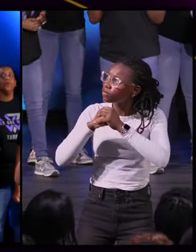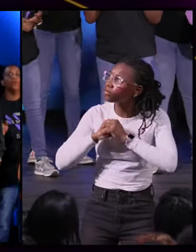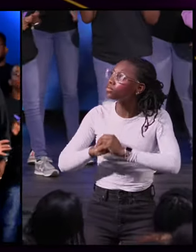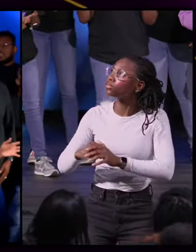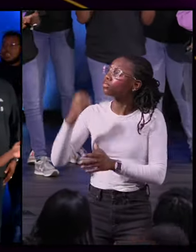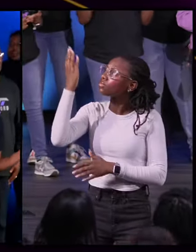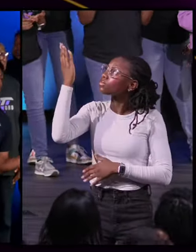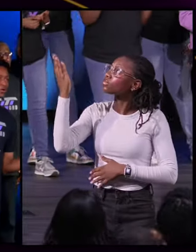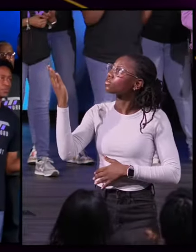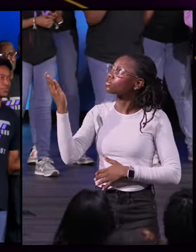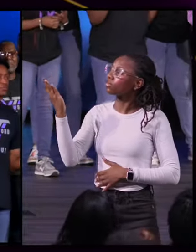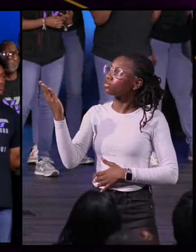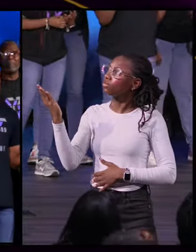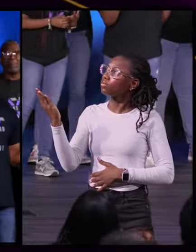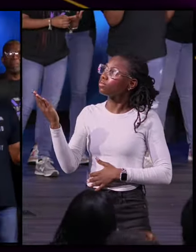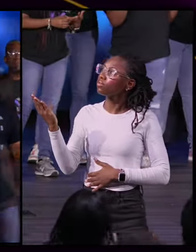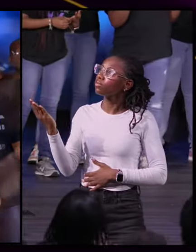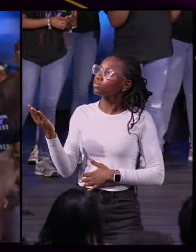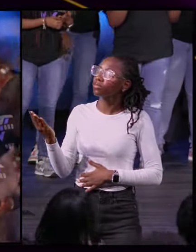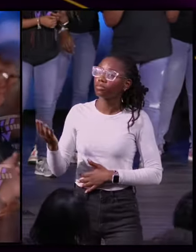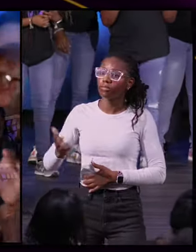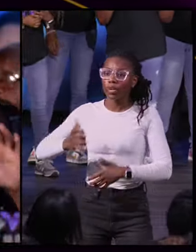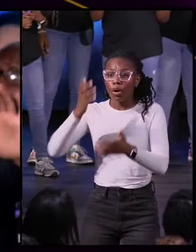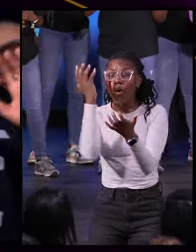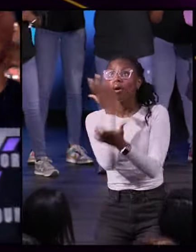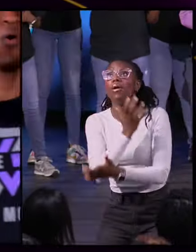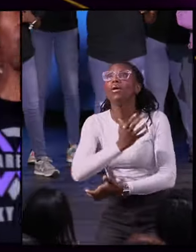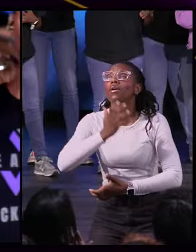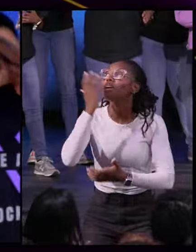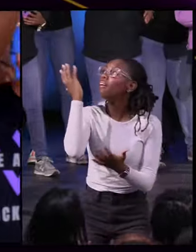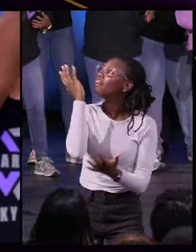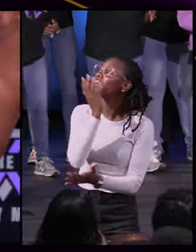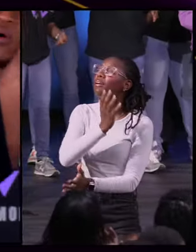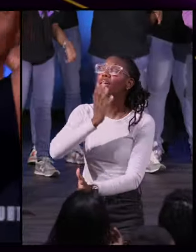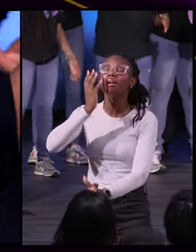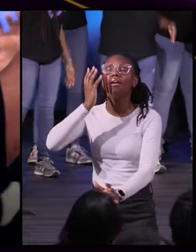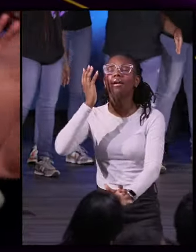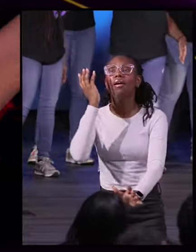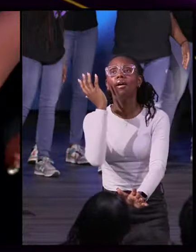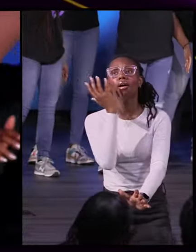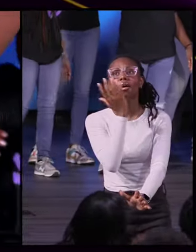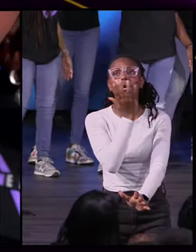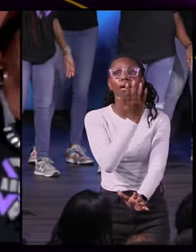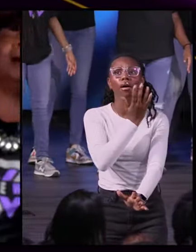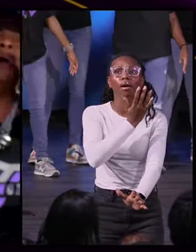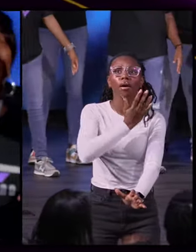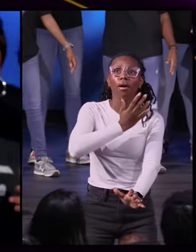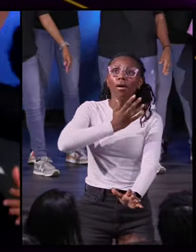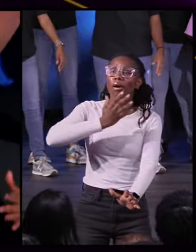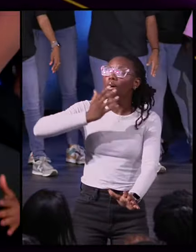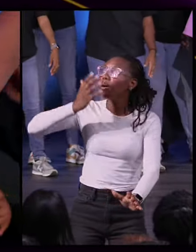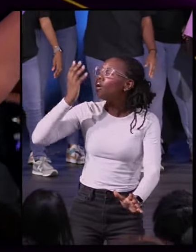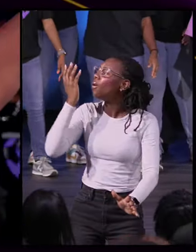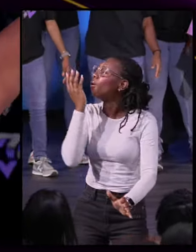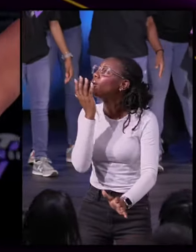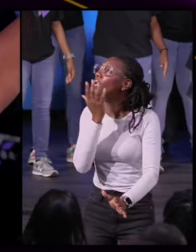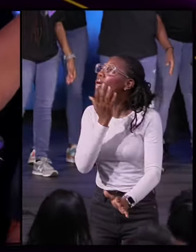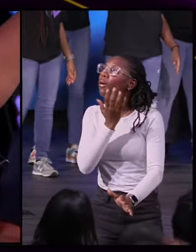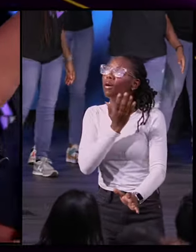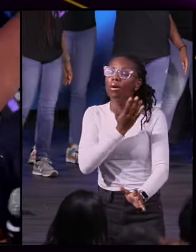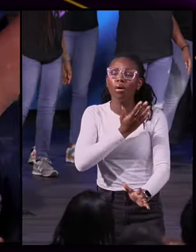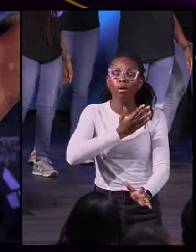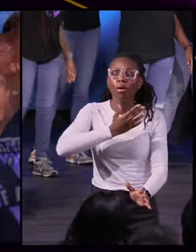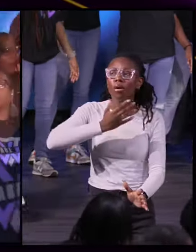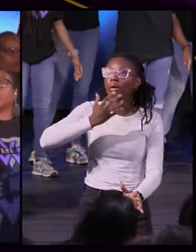Can you say it again and lift your hands? Oh, we surrender our lives to you.